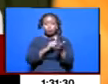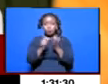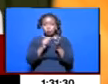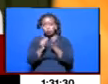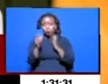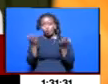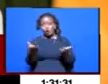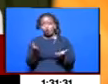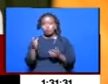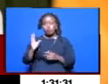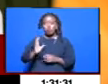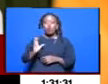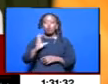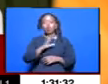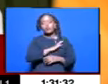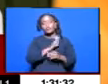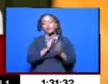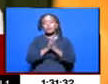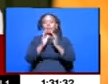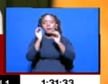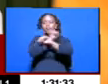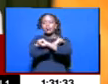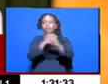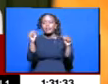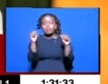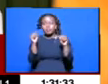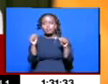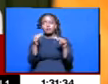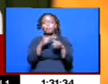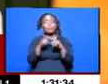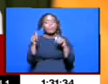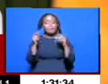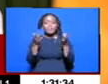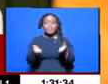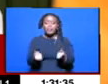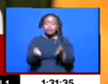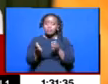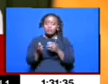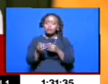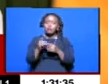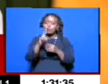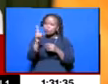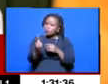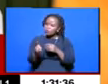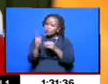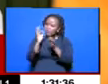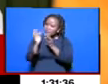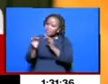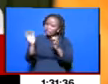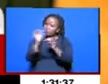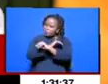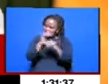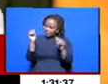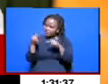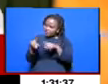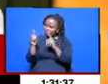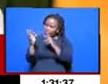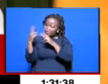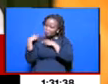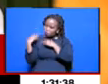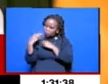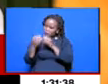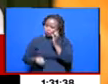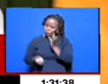committee by the President. What remains is whether the President can be regarded as having initiated the